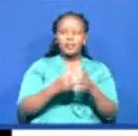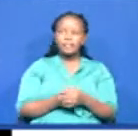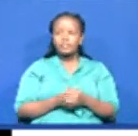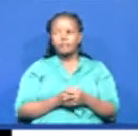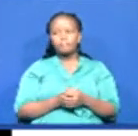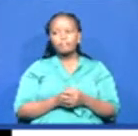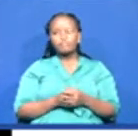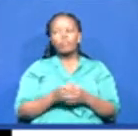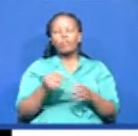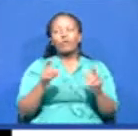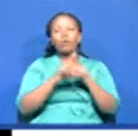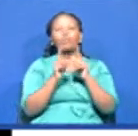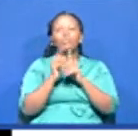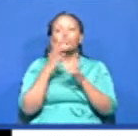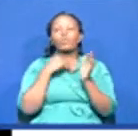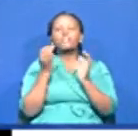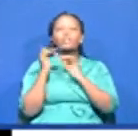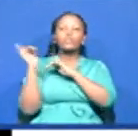And also,